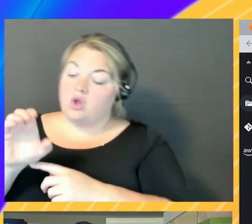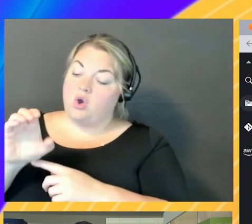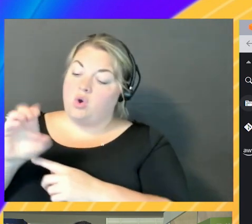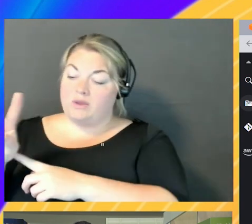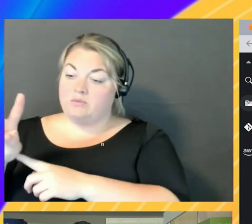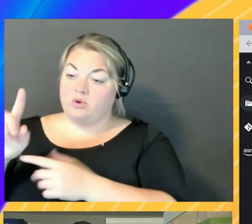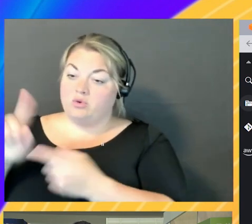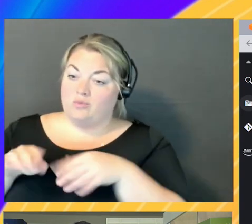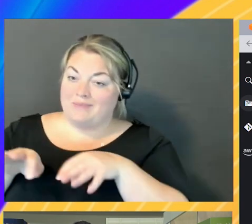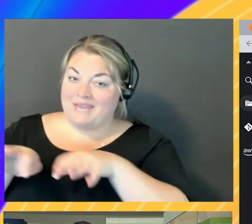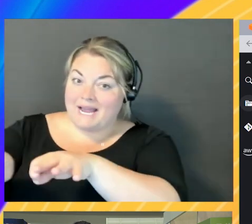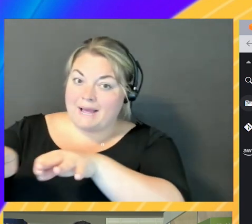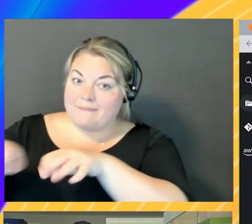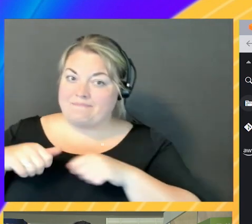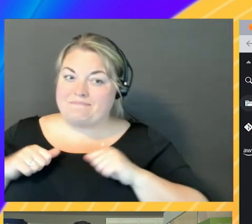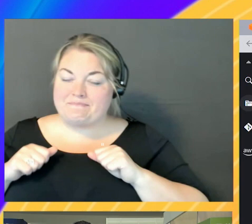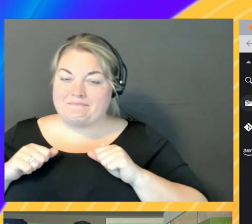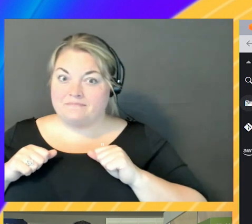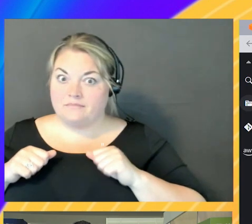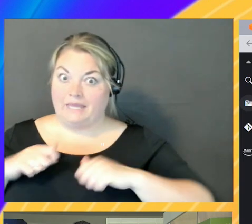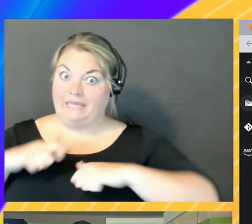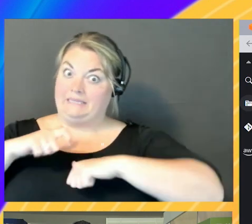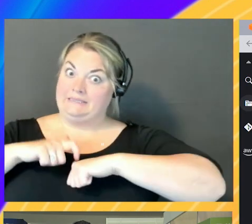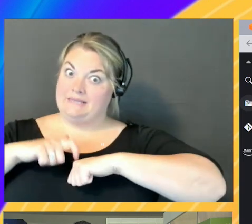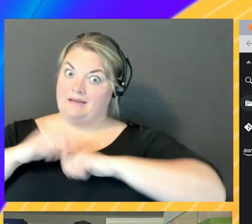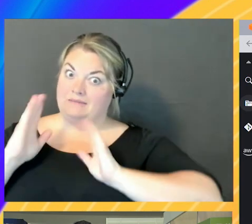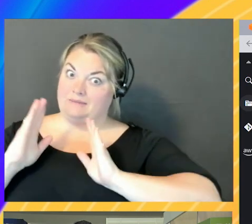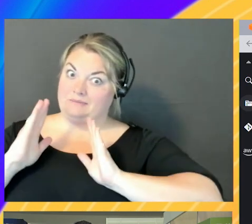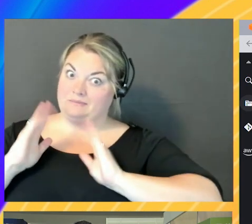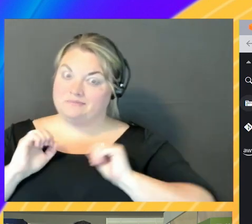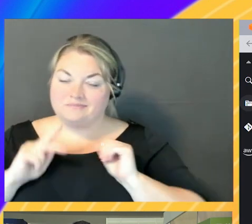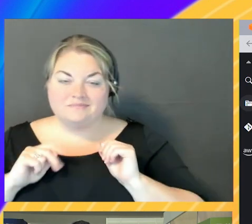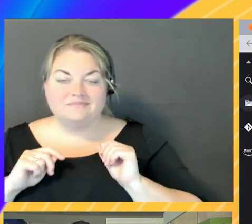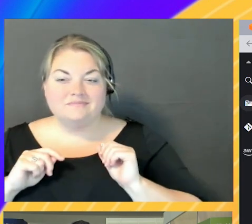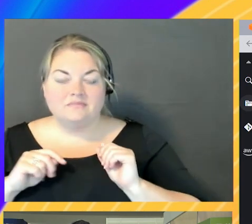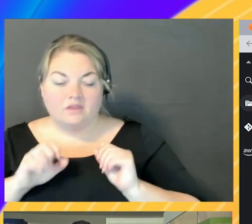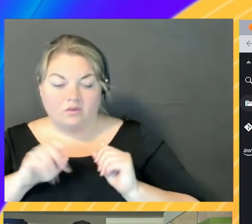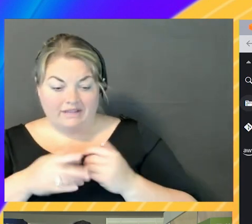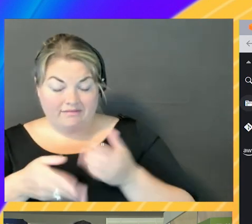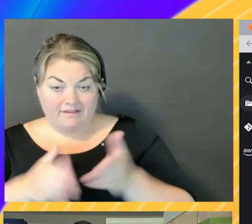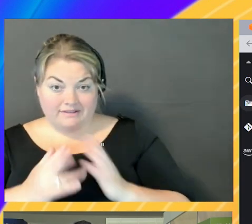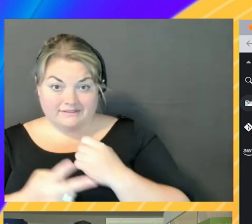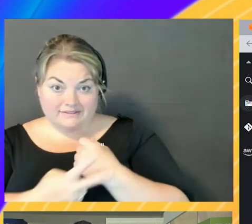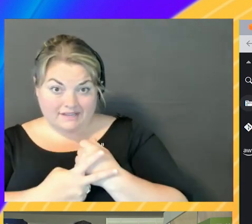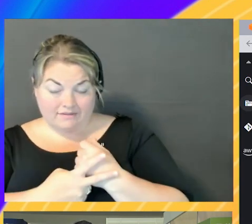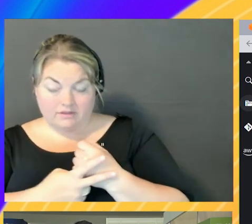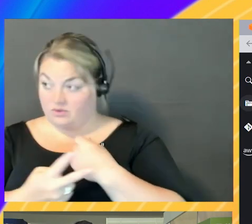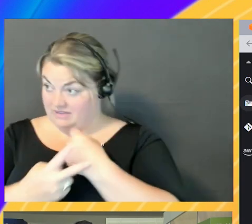and at epoch time. All right, let's save. So save it again.